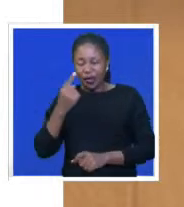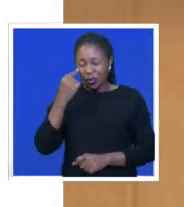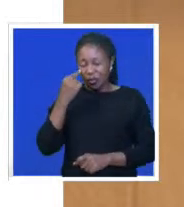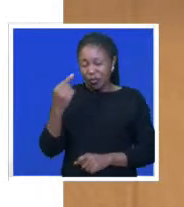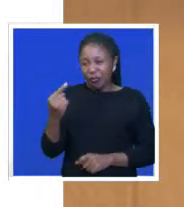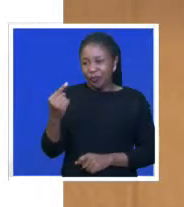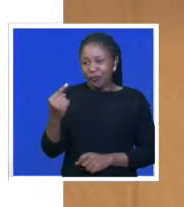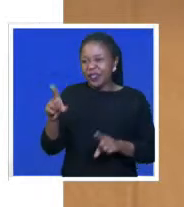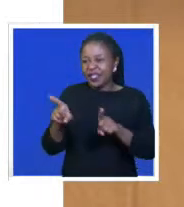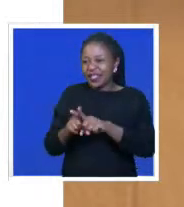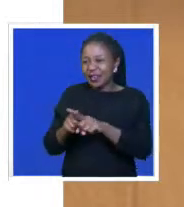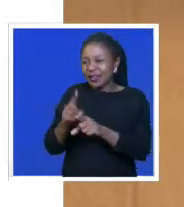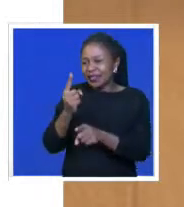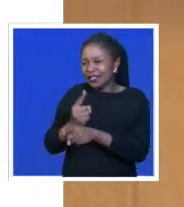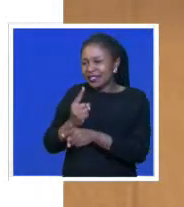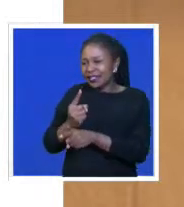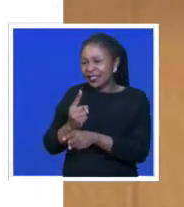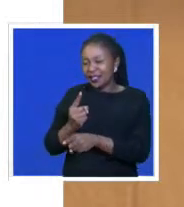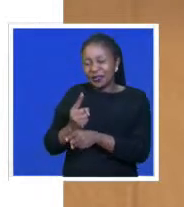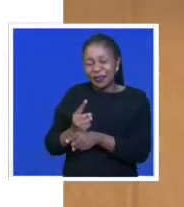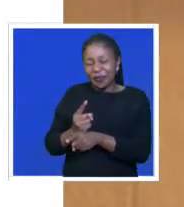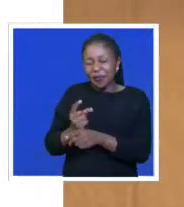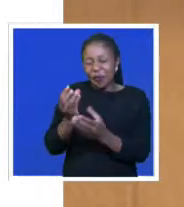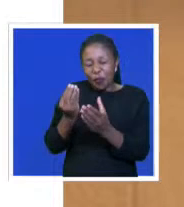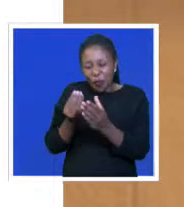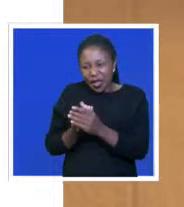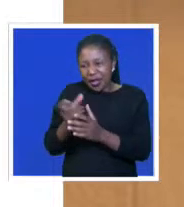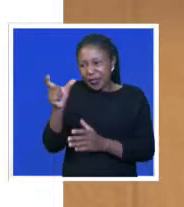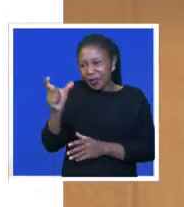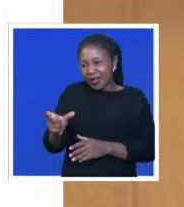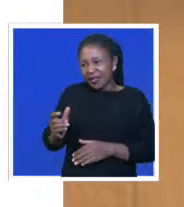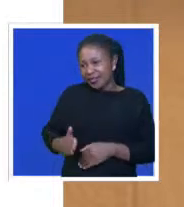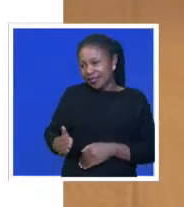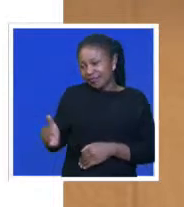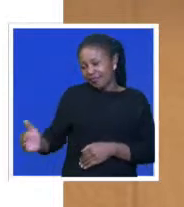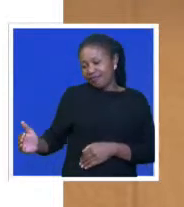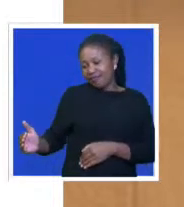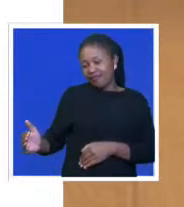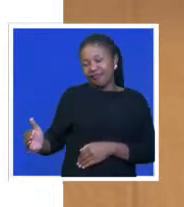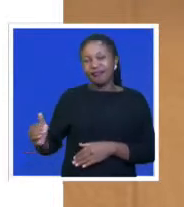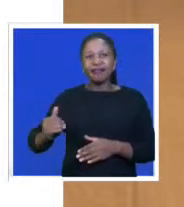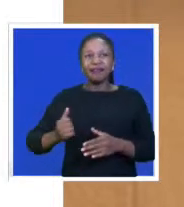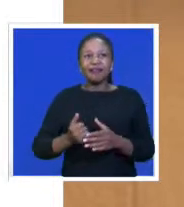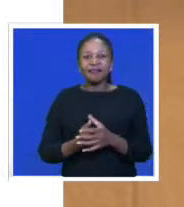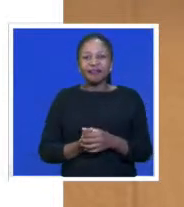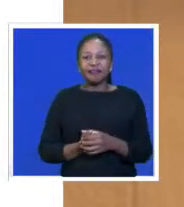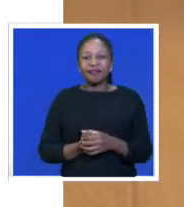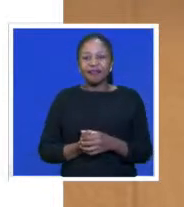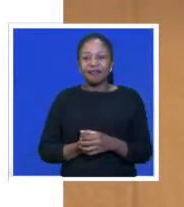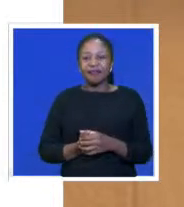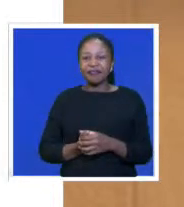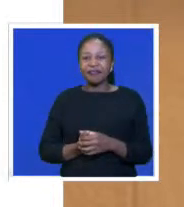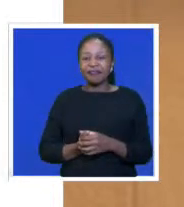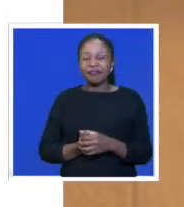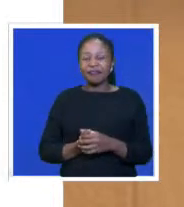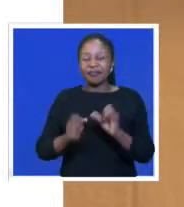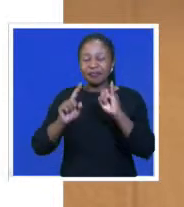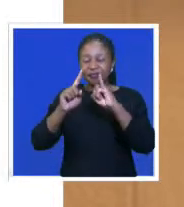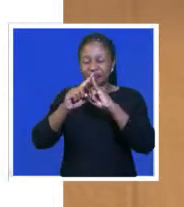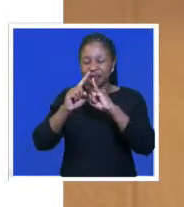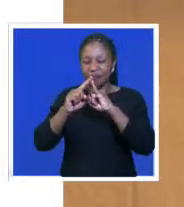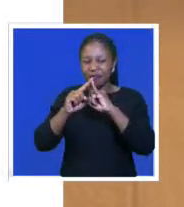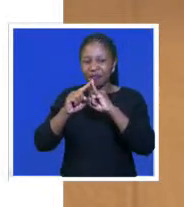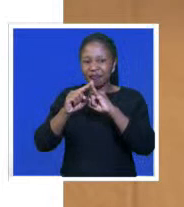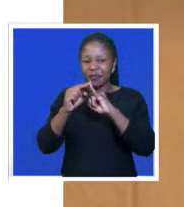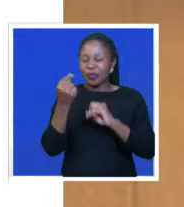sitting next to you the answers to the questions. Question number 1. Who is the man in